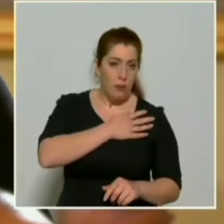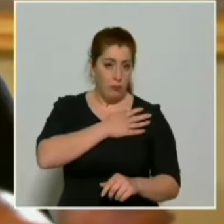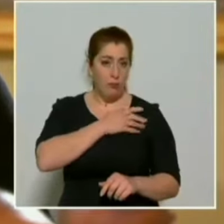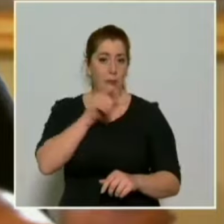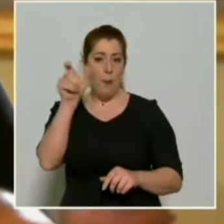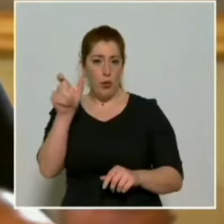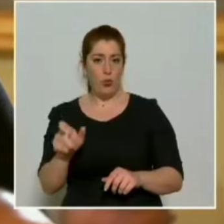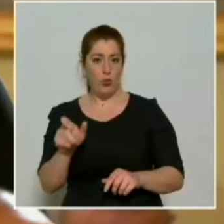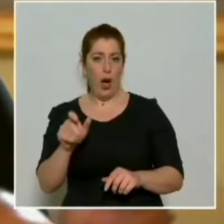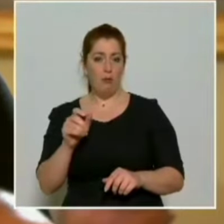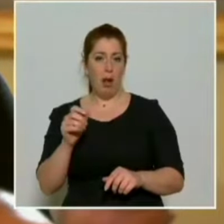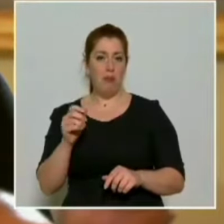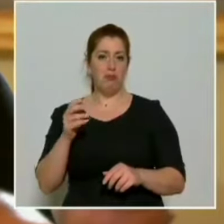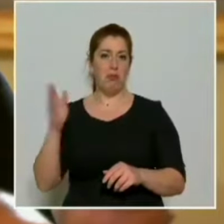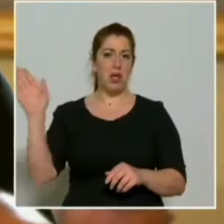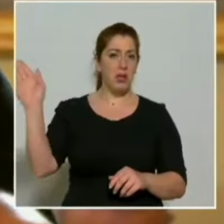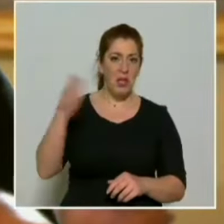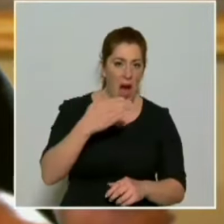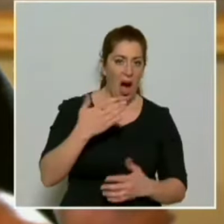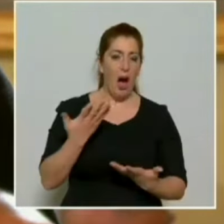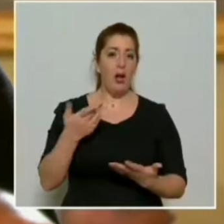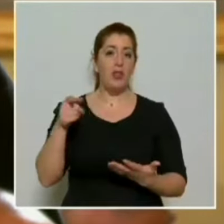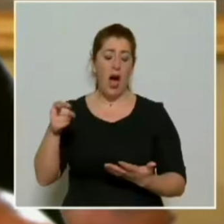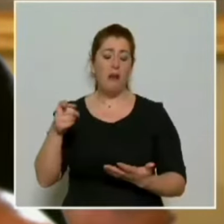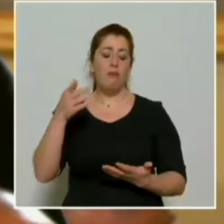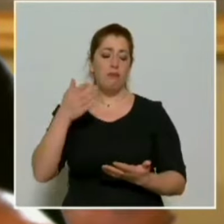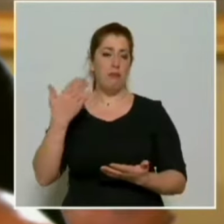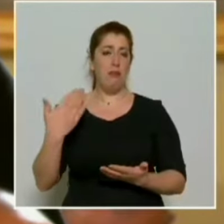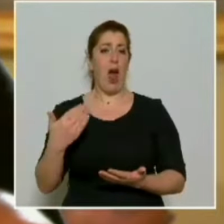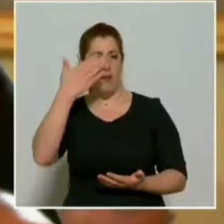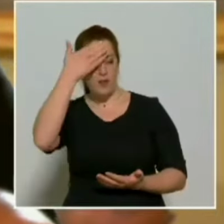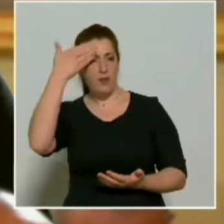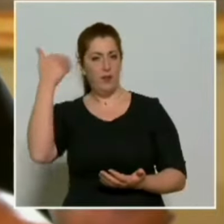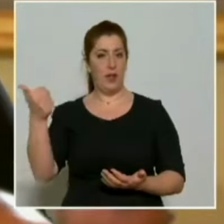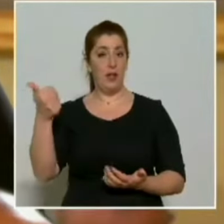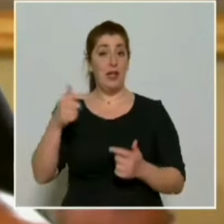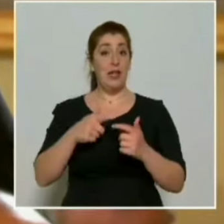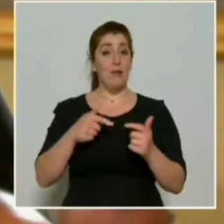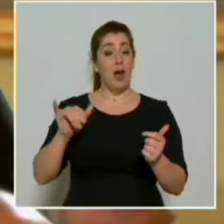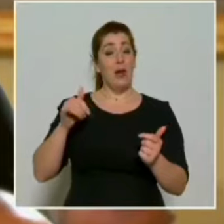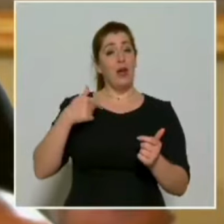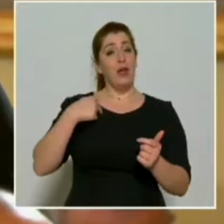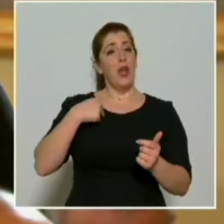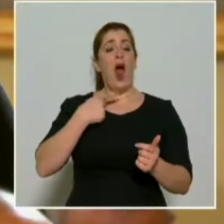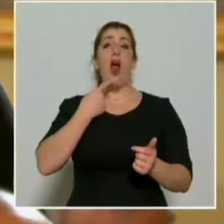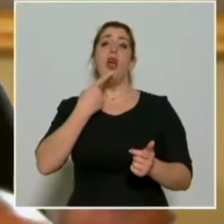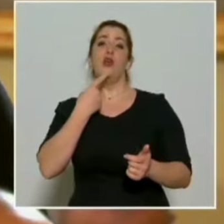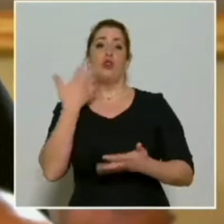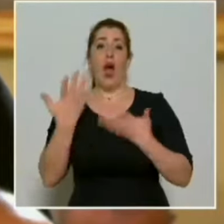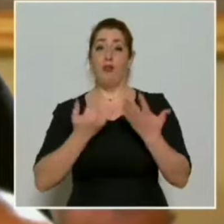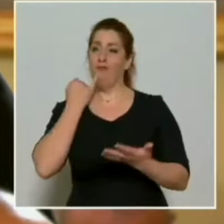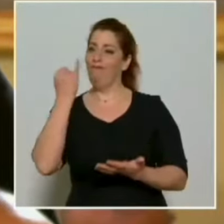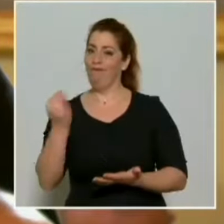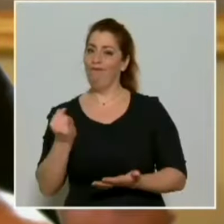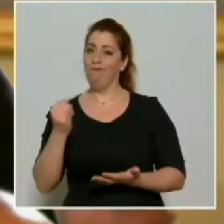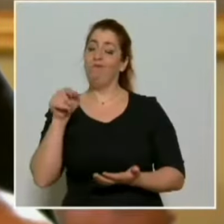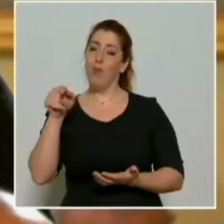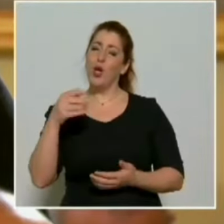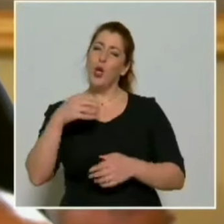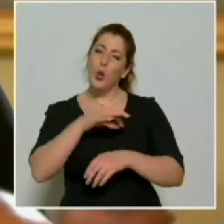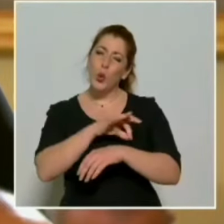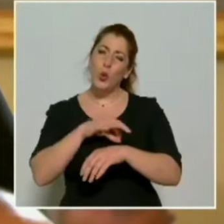bikliemek dan ma jfix daqshekk malajr. Għalhekk huwa ferm importanti li nifmu levelet